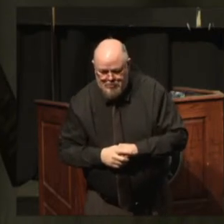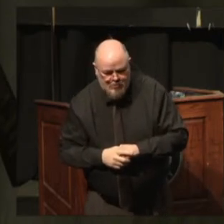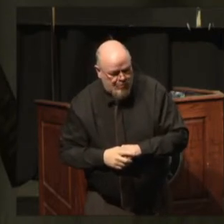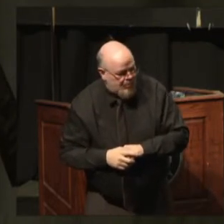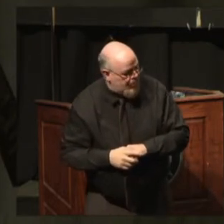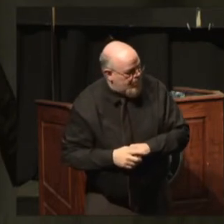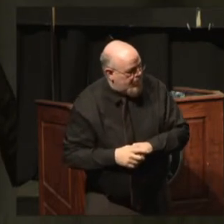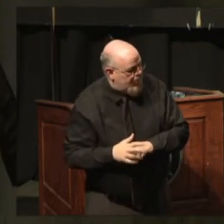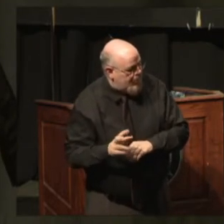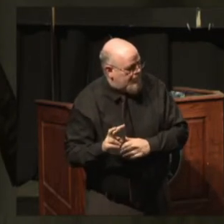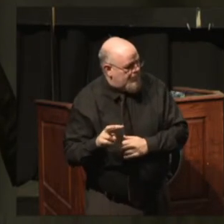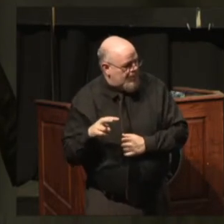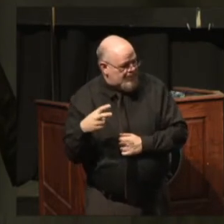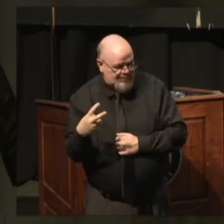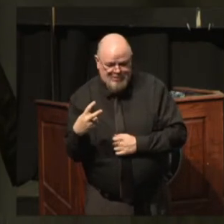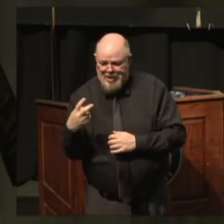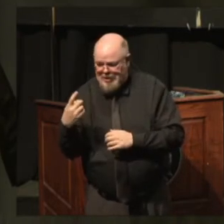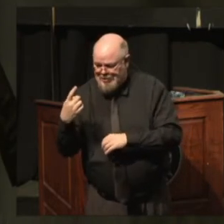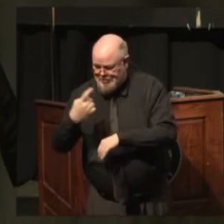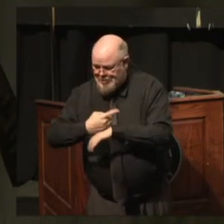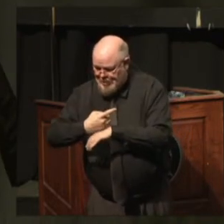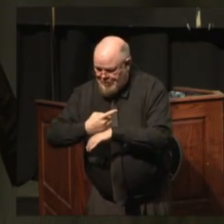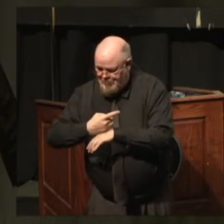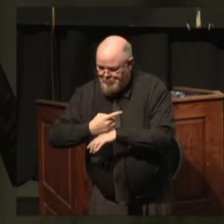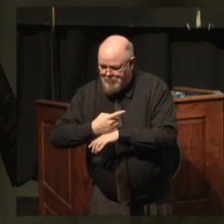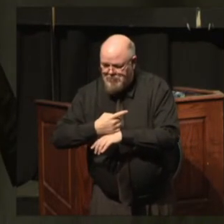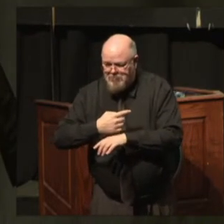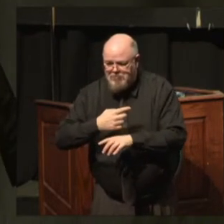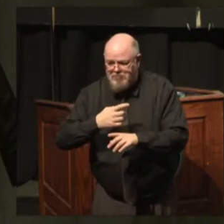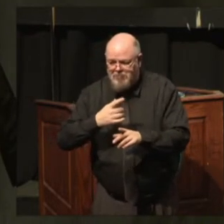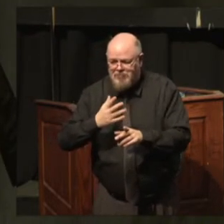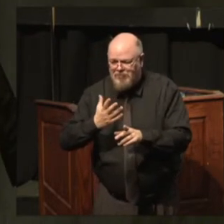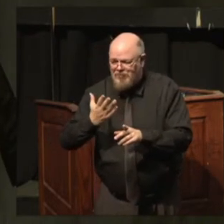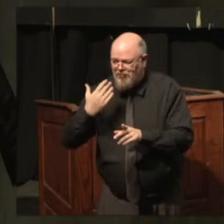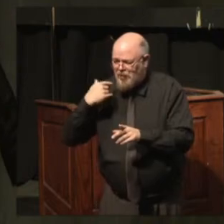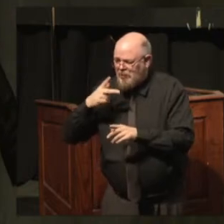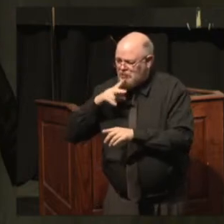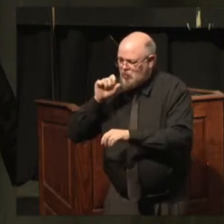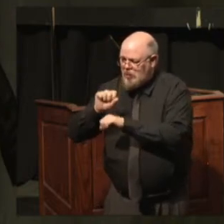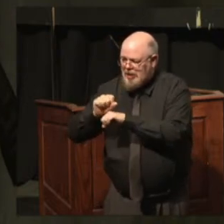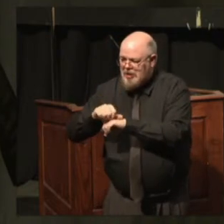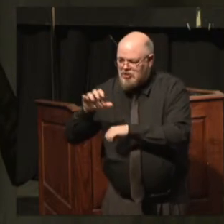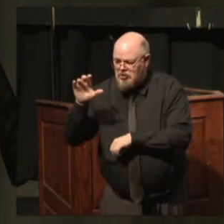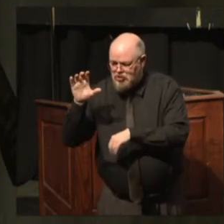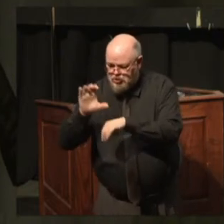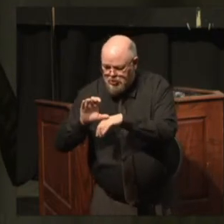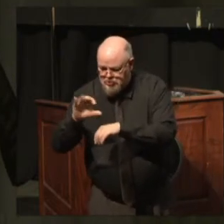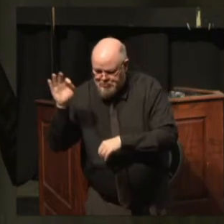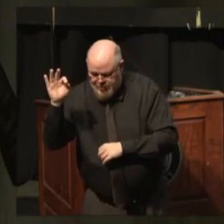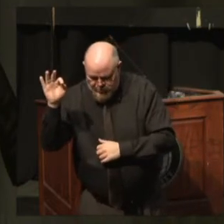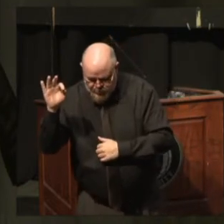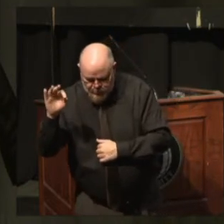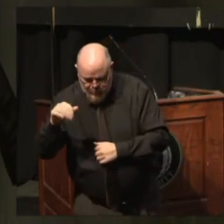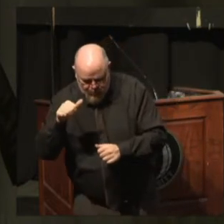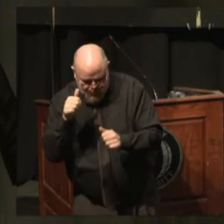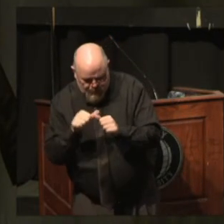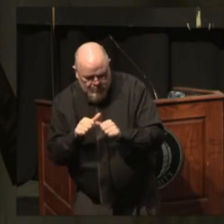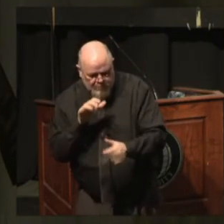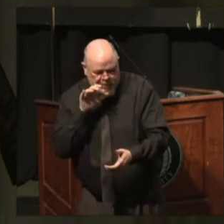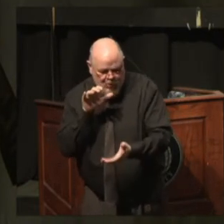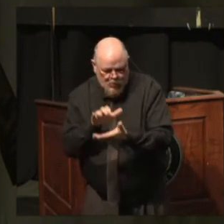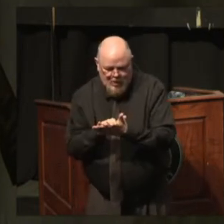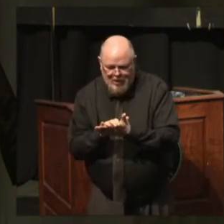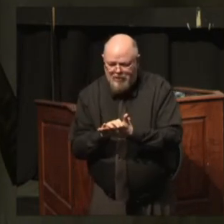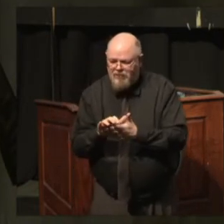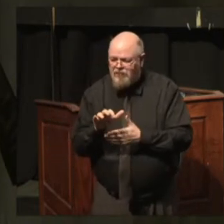talk to me after she had been at work with at the church where I was a pastor at the time. And I remember when she left, my wife, Elizabeth, went outside